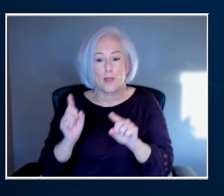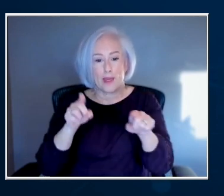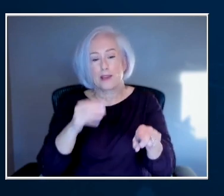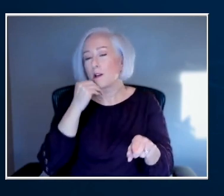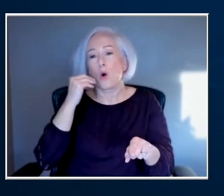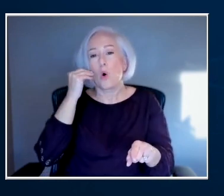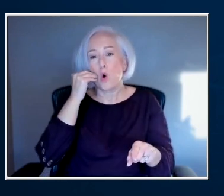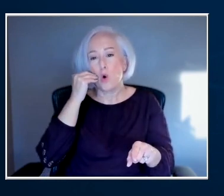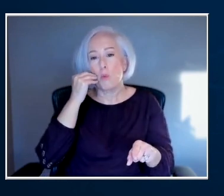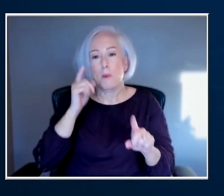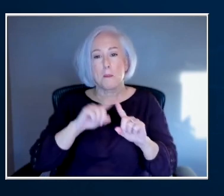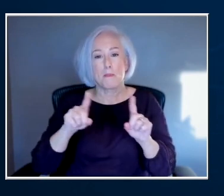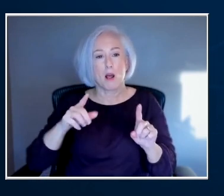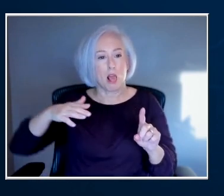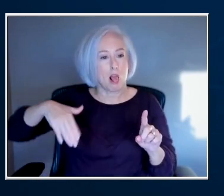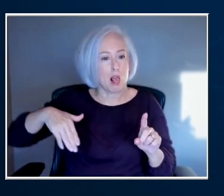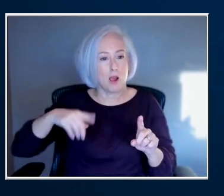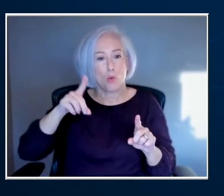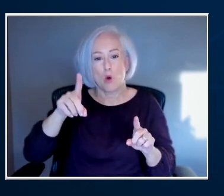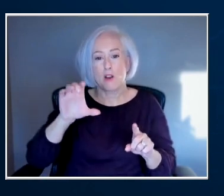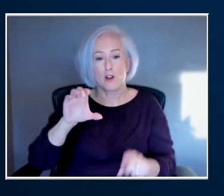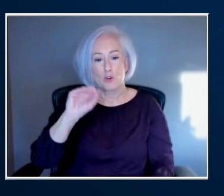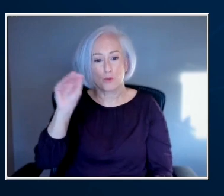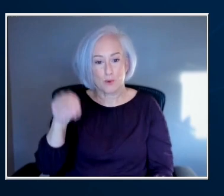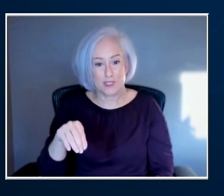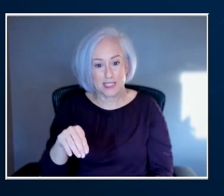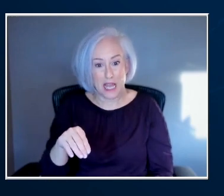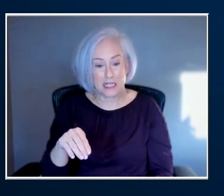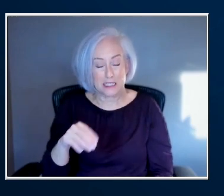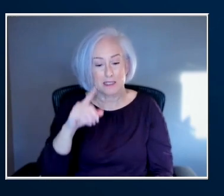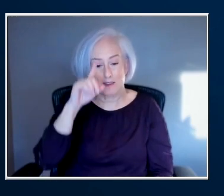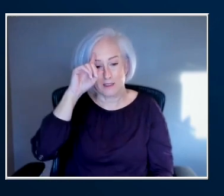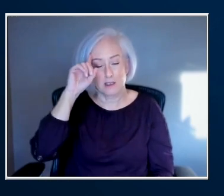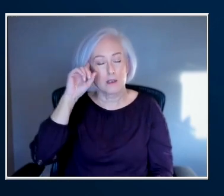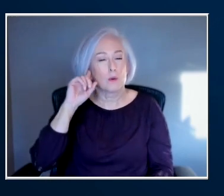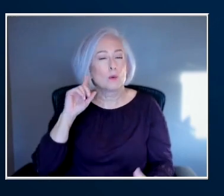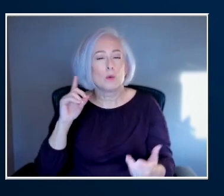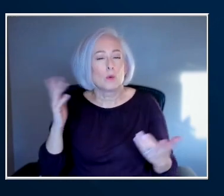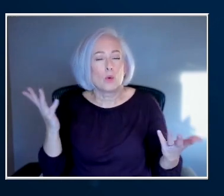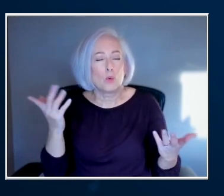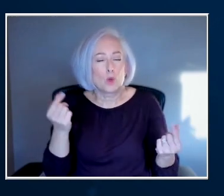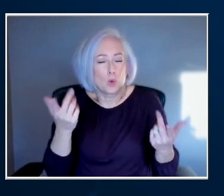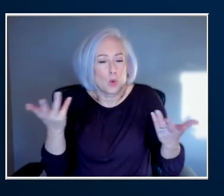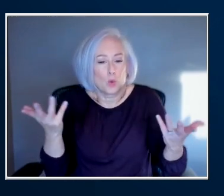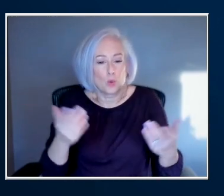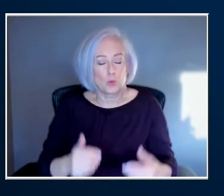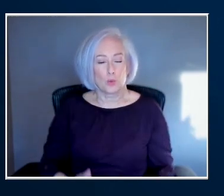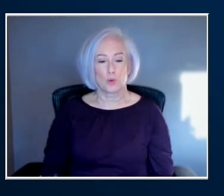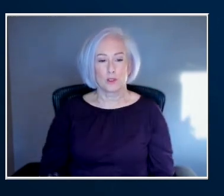that 100%, even if they're ever going to get back to that 100%? What do they do?